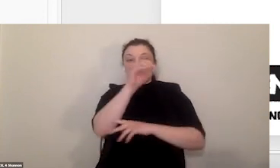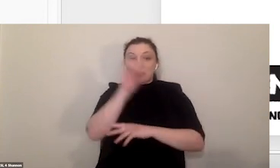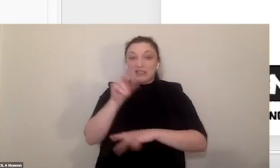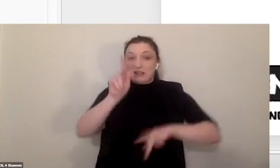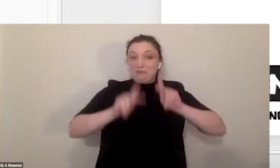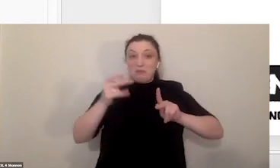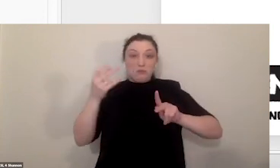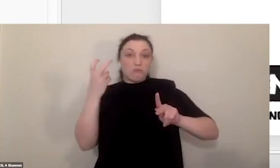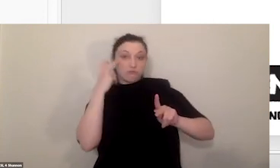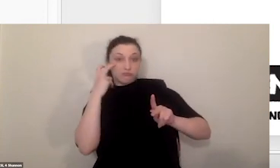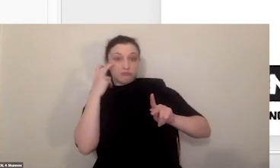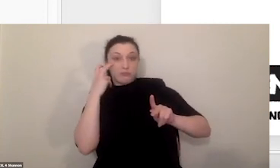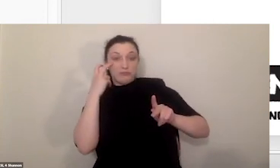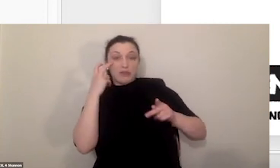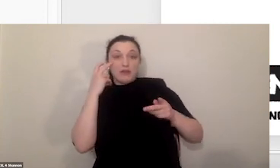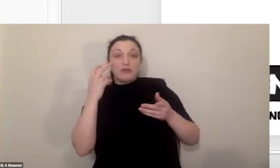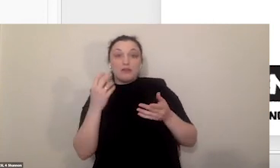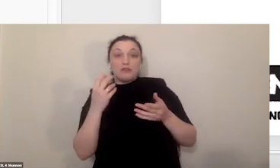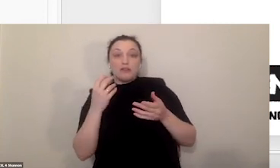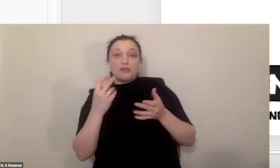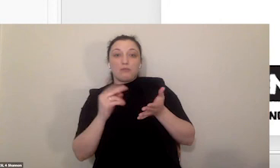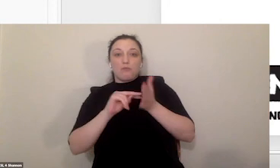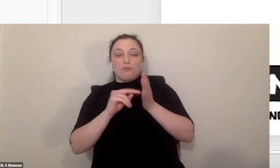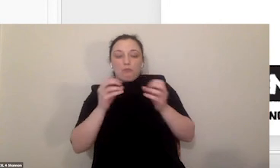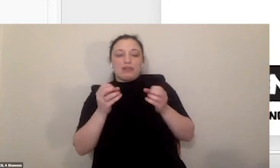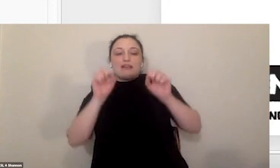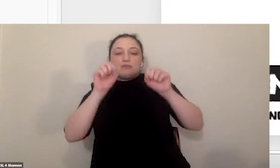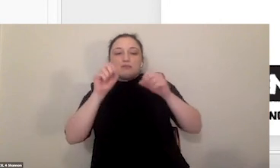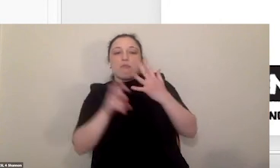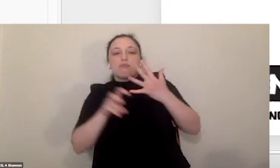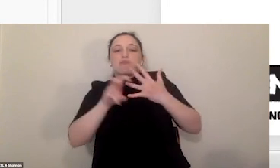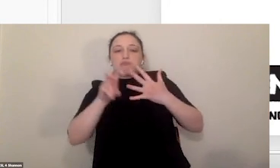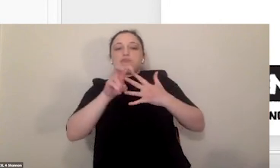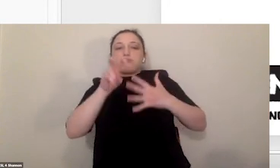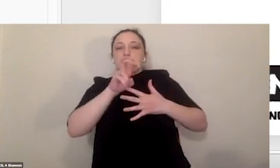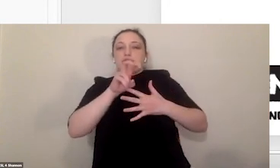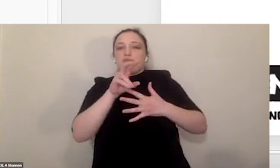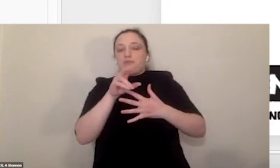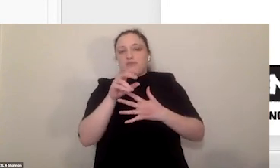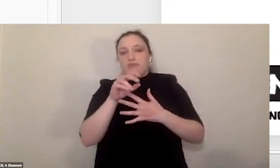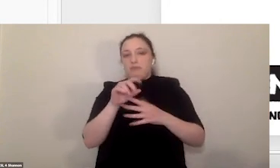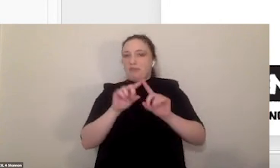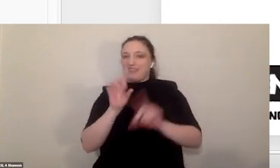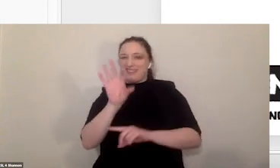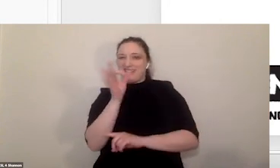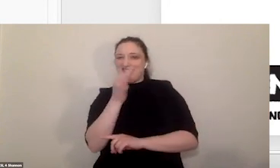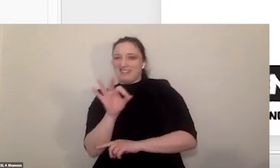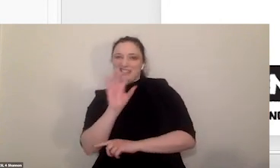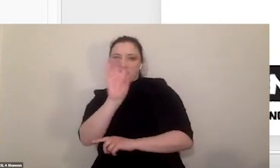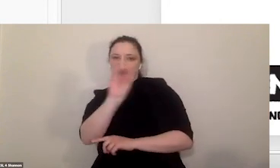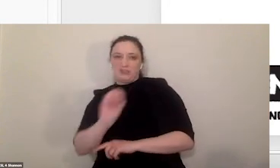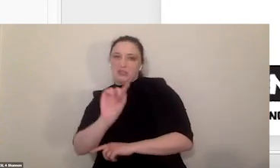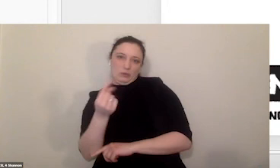approximately 8% of the overall population of working age blind or partially sighted Canadians that we profiled. When it came to opportunities for promotion,